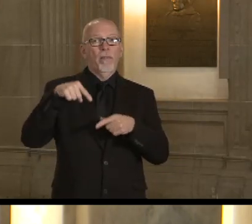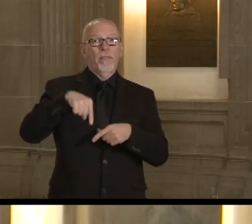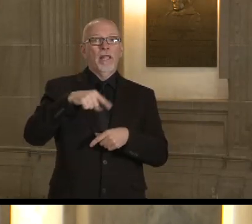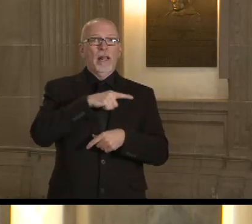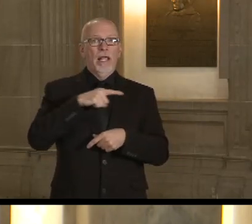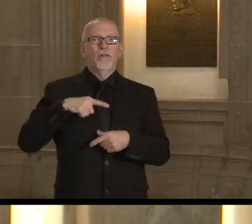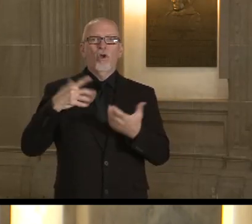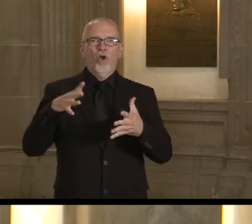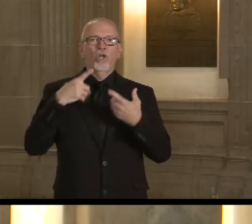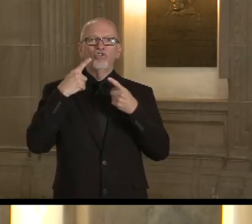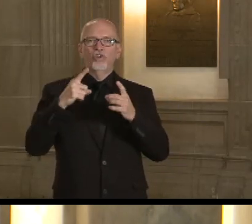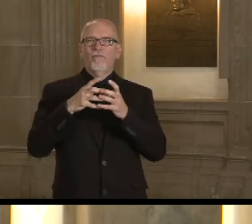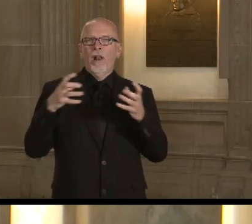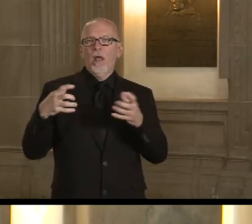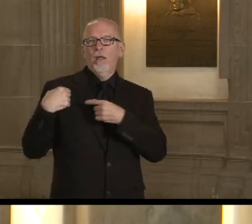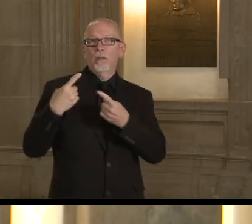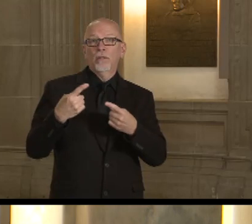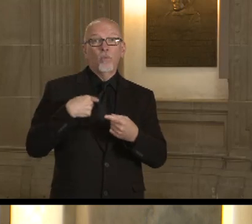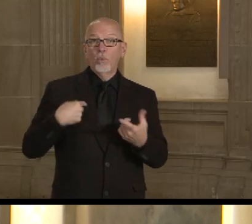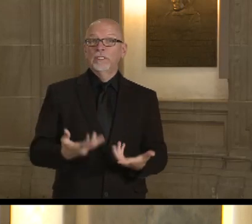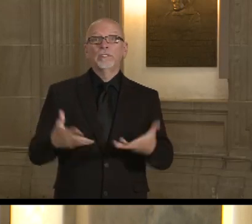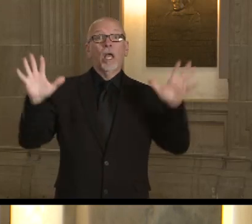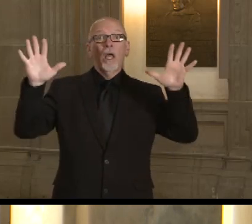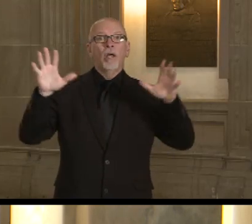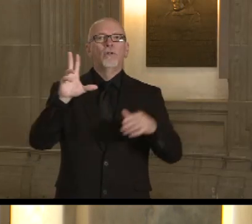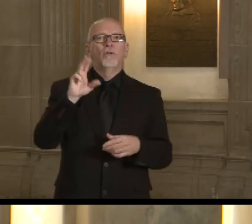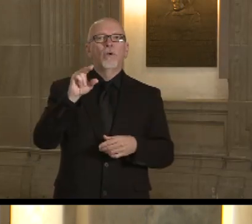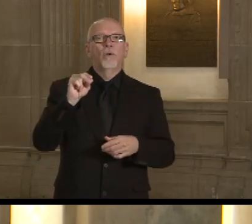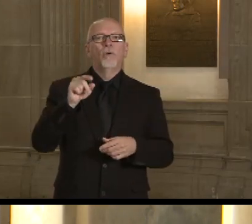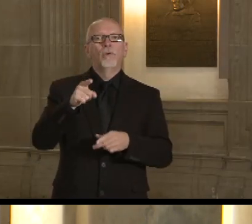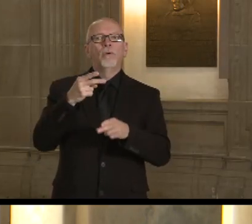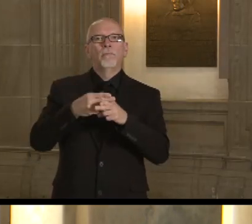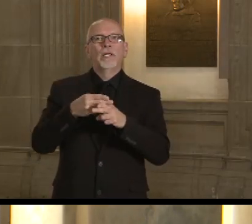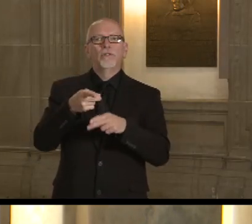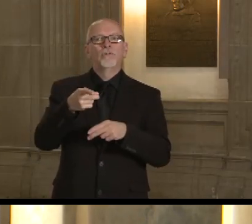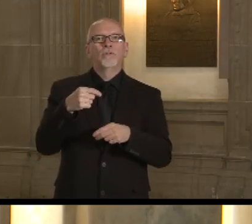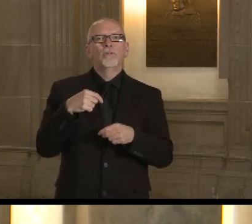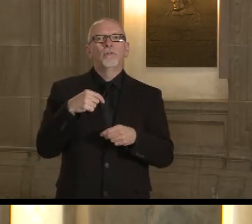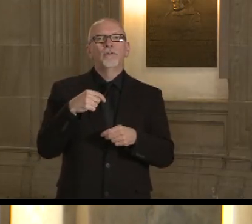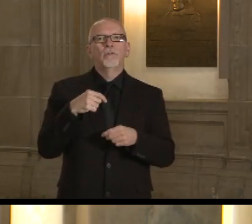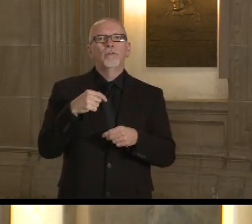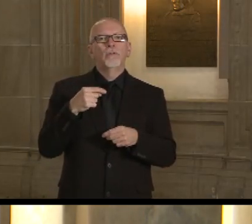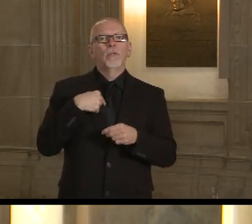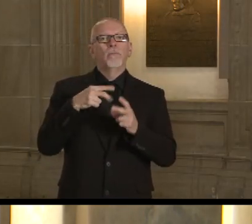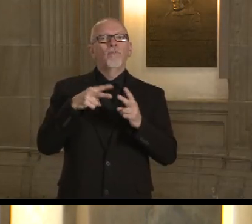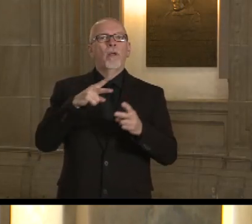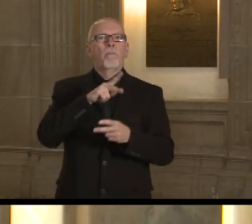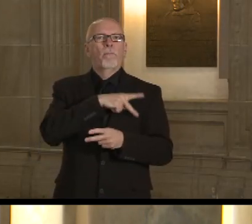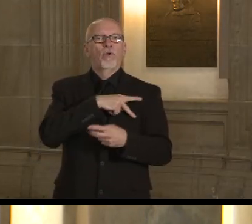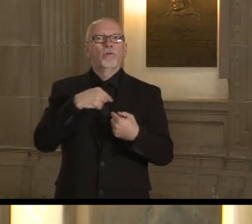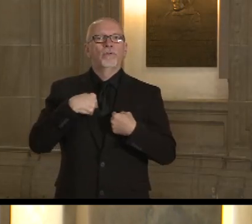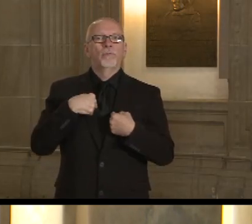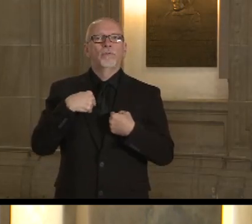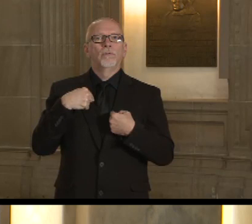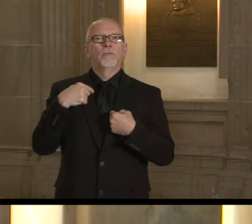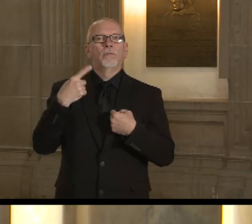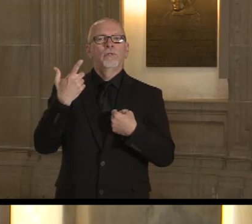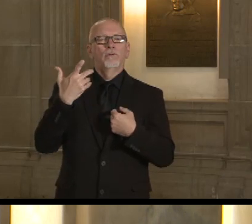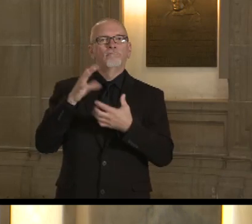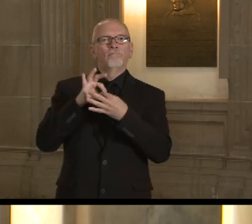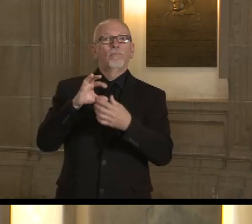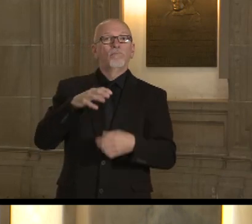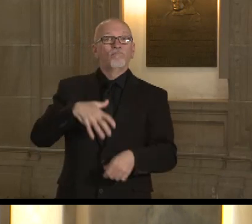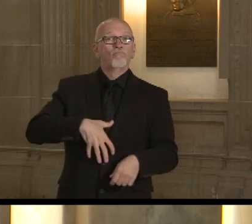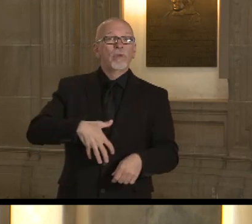has achieved a lot. Are we done? No. You mentioned one that's I'm very personally wedded to,